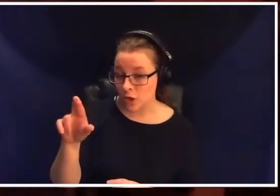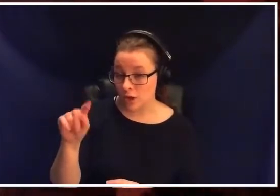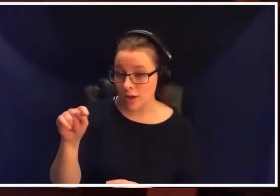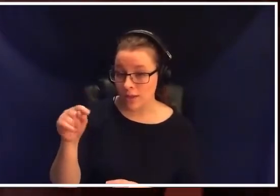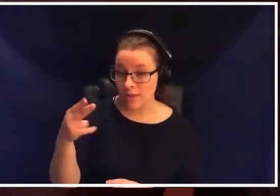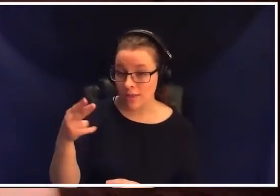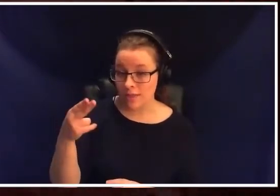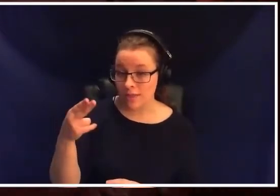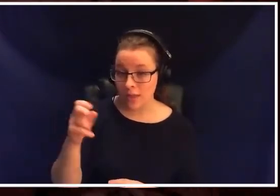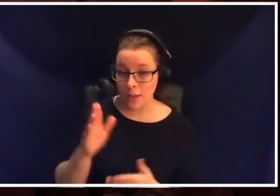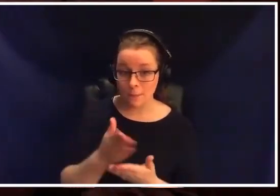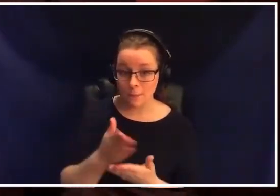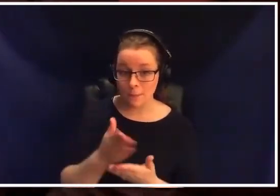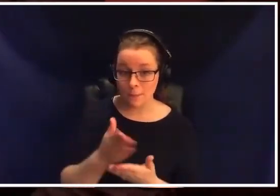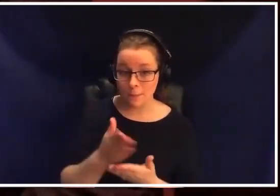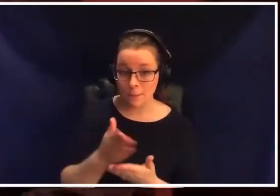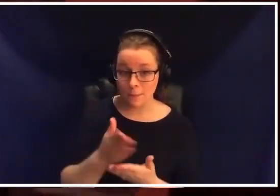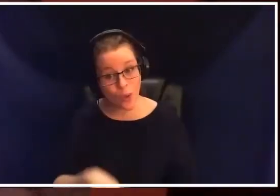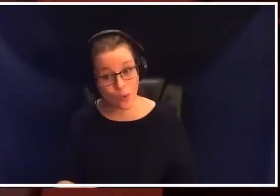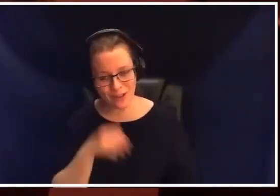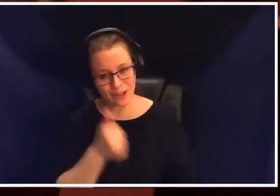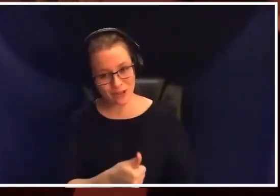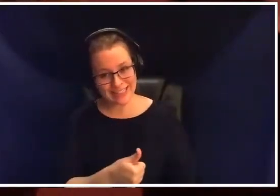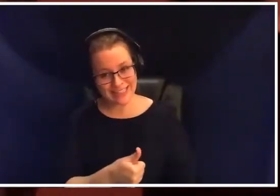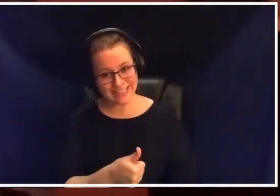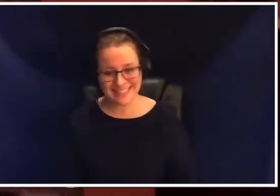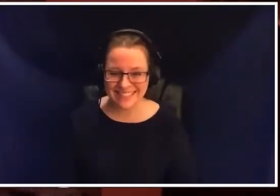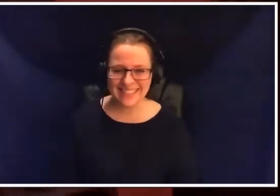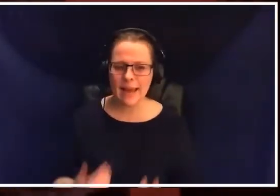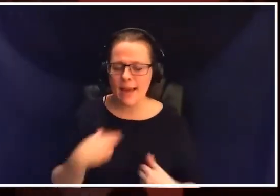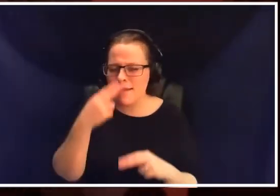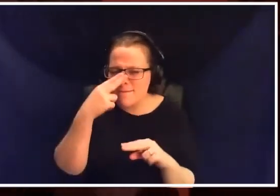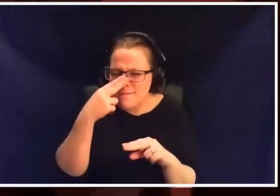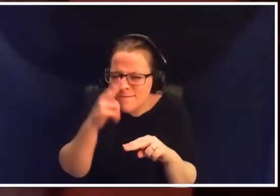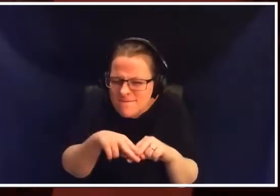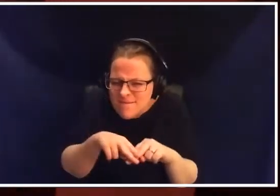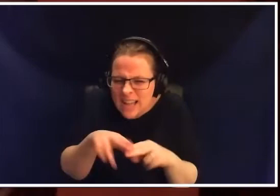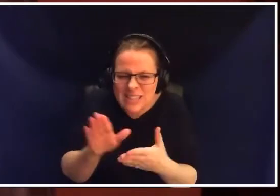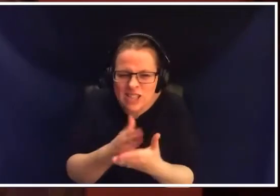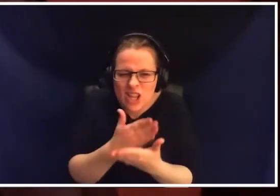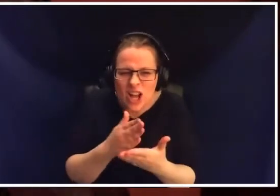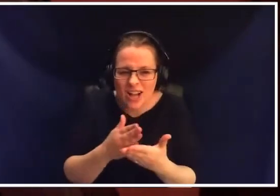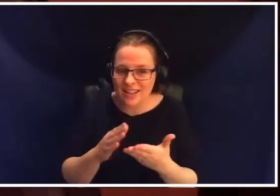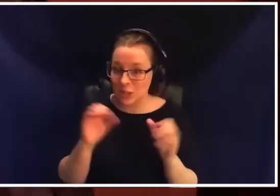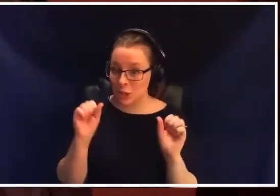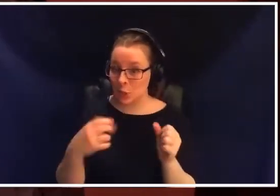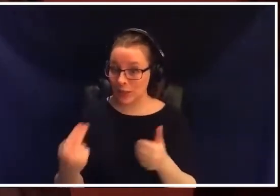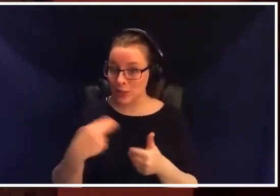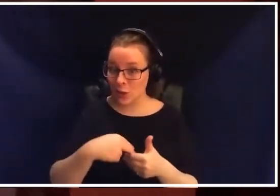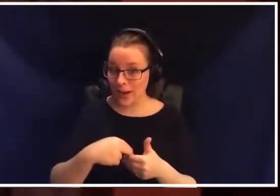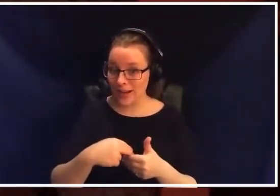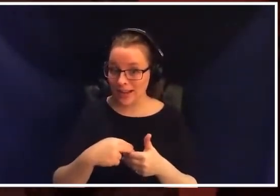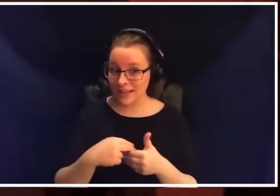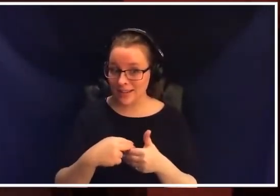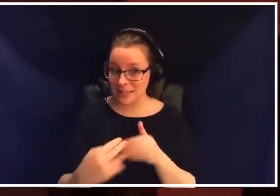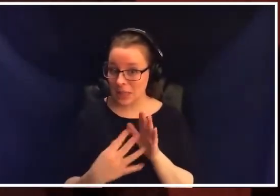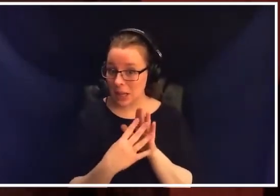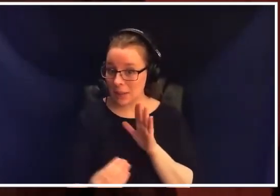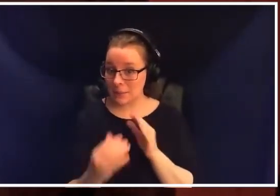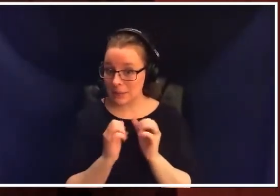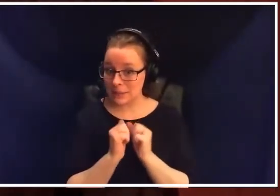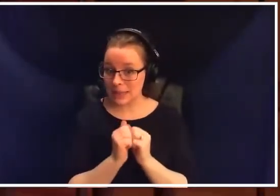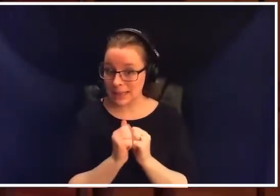nice. It had a fun little song in it that is so fun to sing along to. So let's see if you can sing along to it. It's called